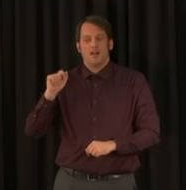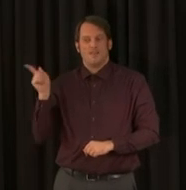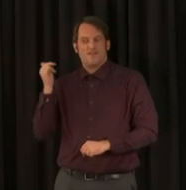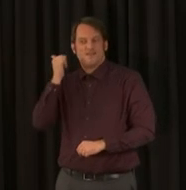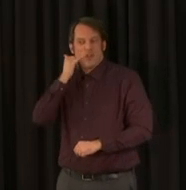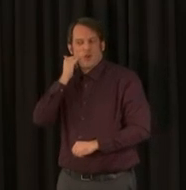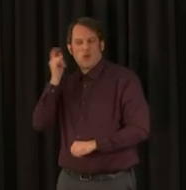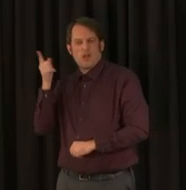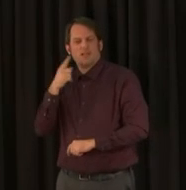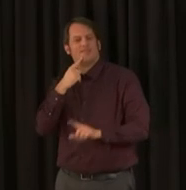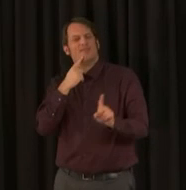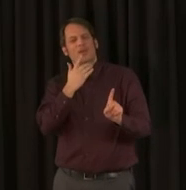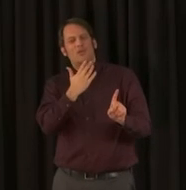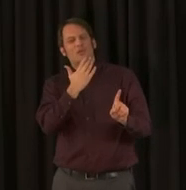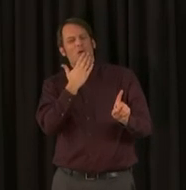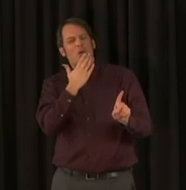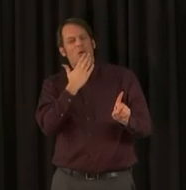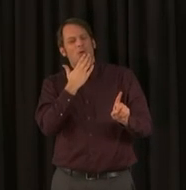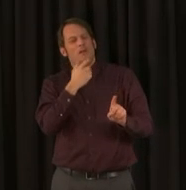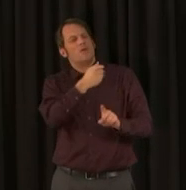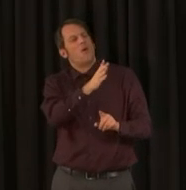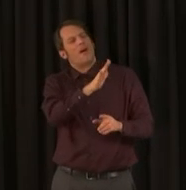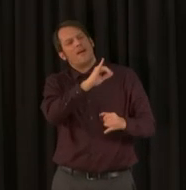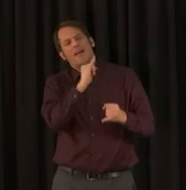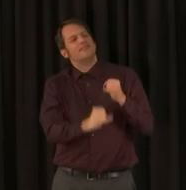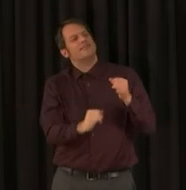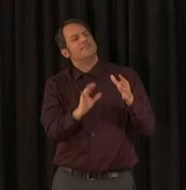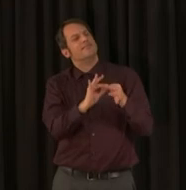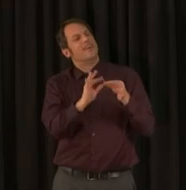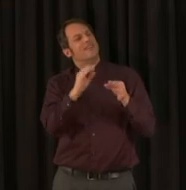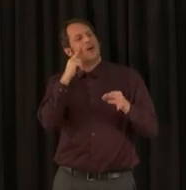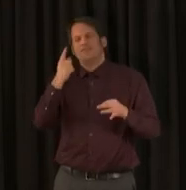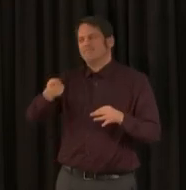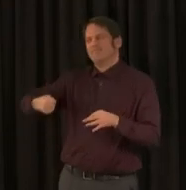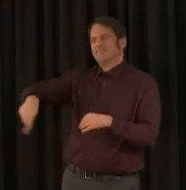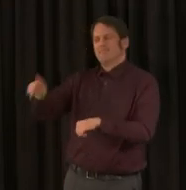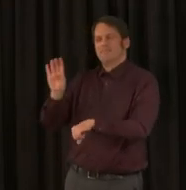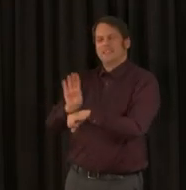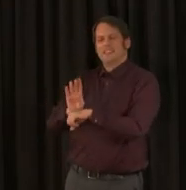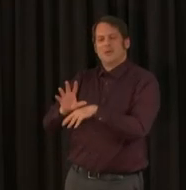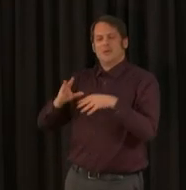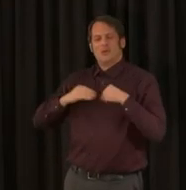issues. Give us your parting advice for business owners too.